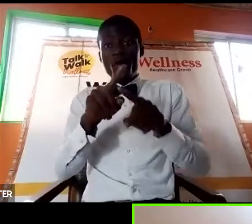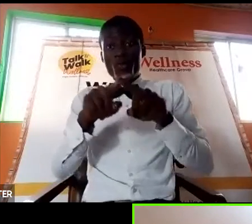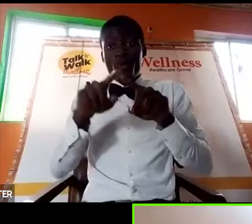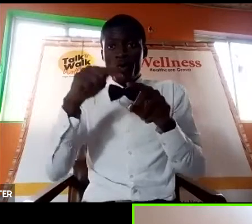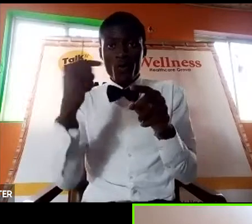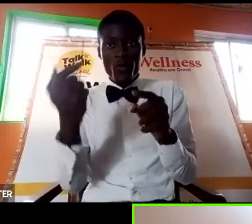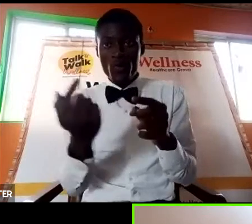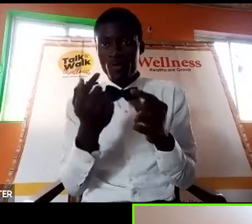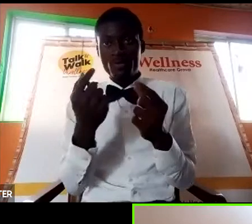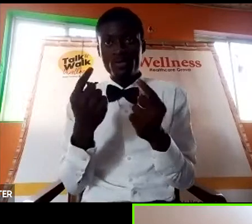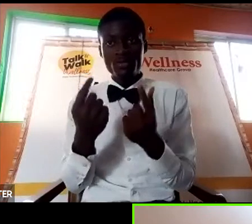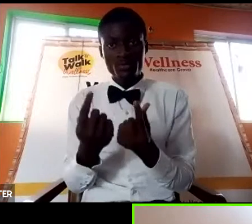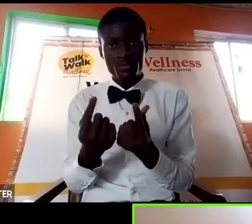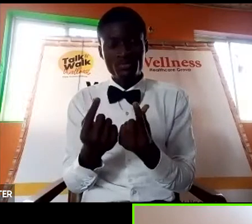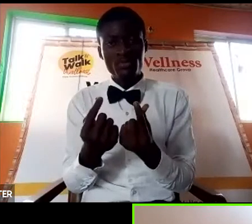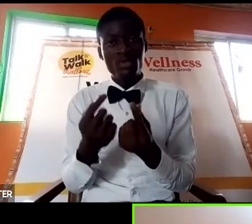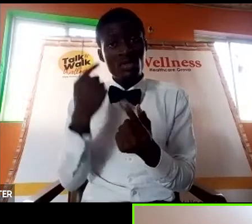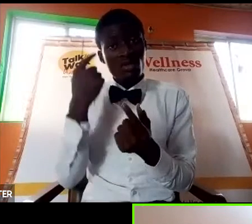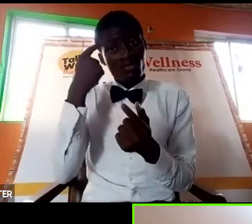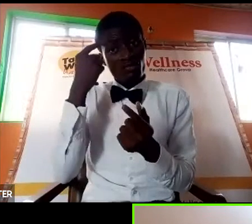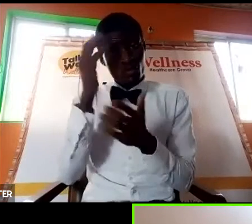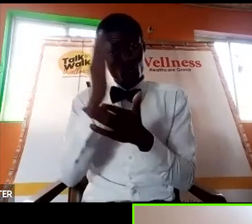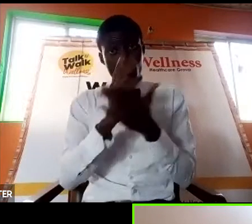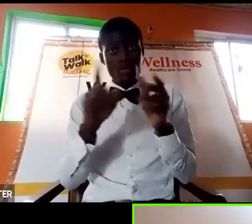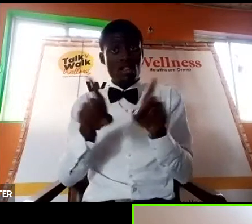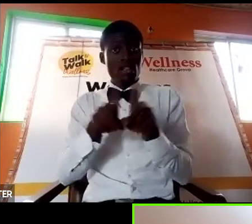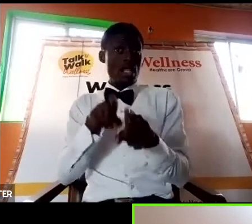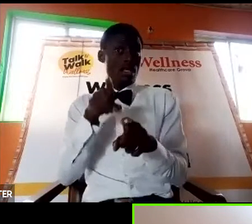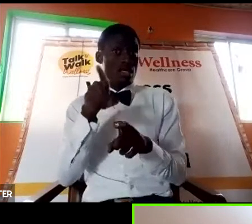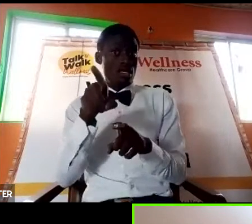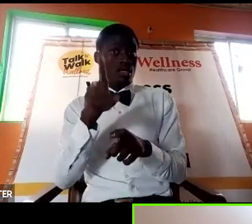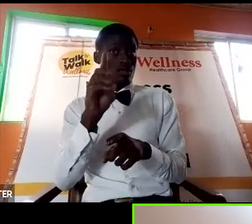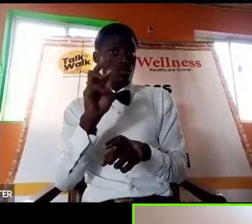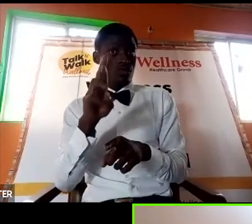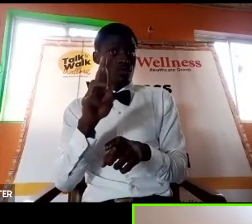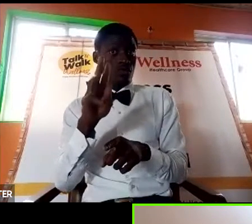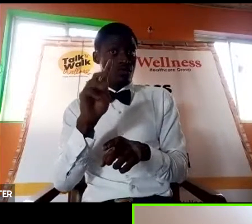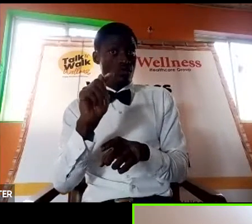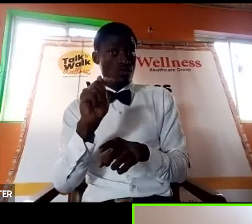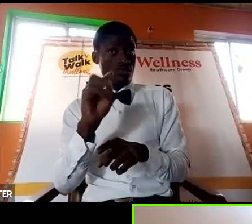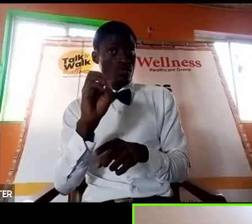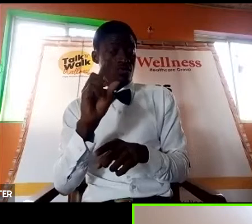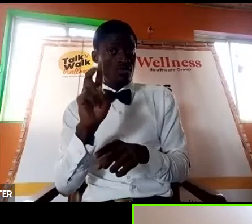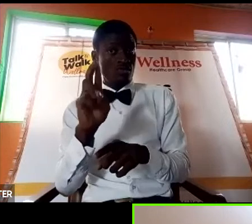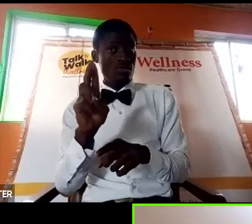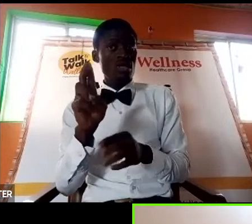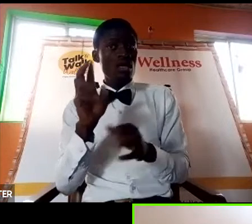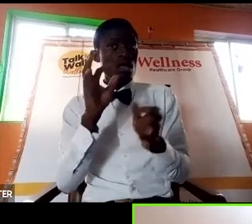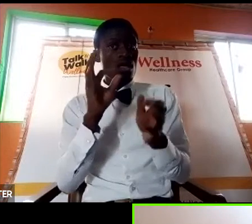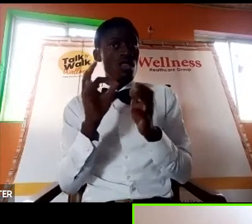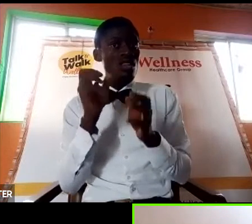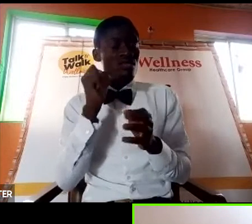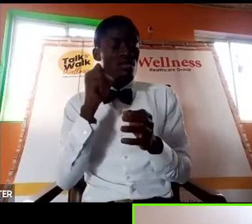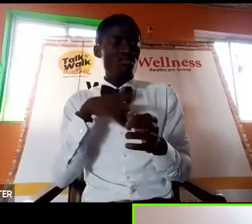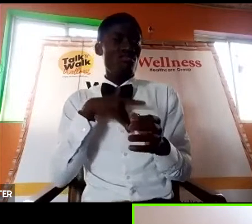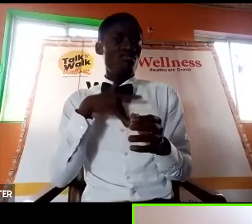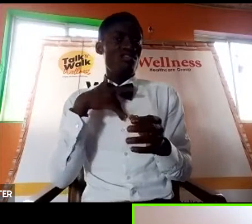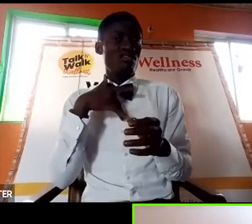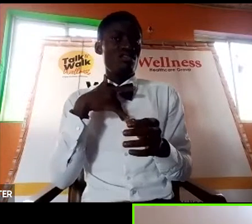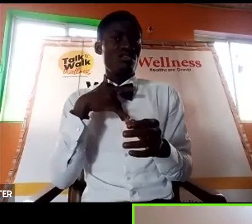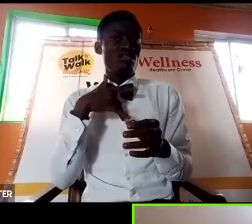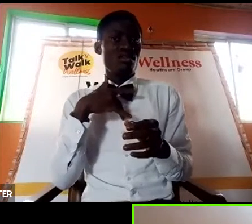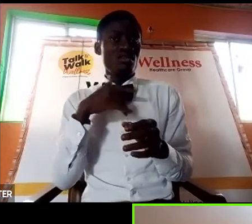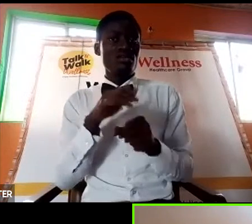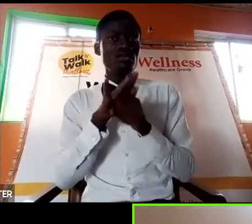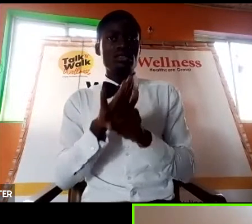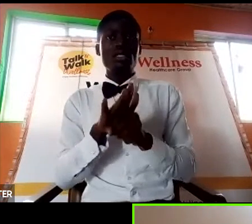for someone like me, if I have to say that, if I'm stressed, it's a good time to have sex. It's a good time to